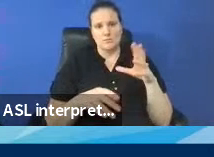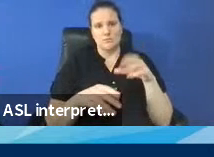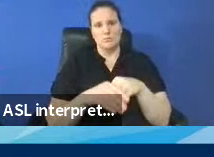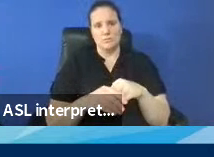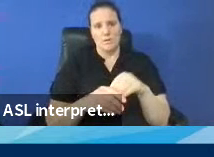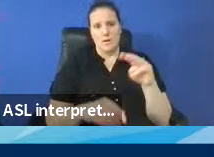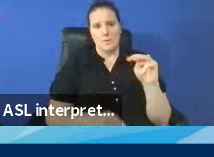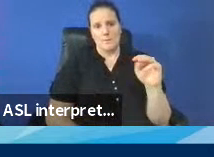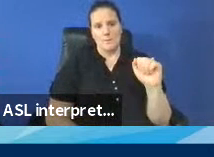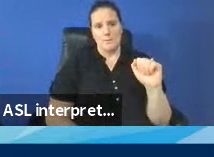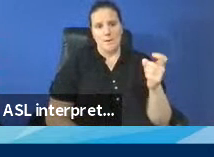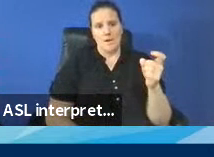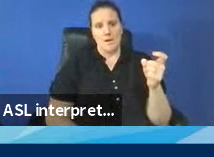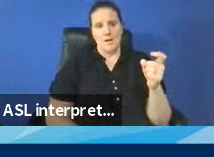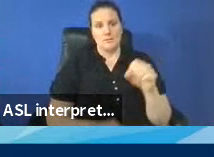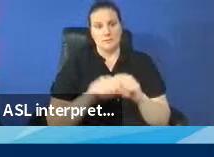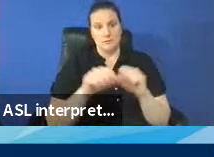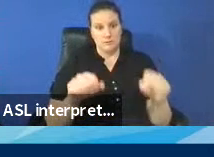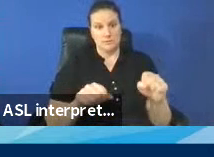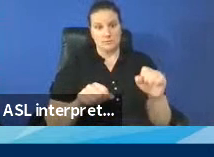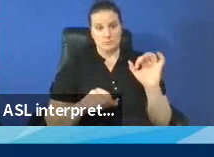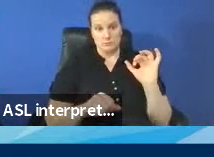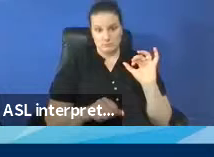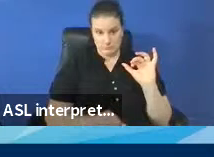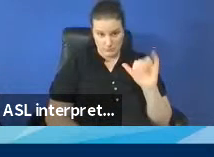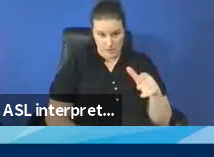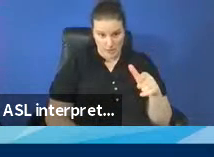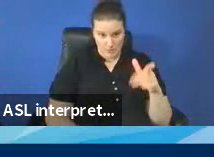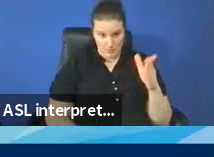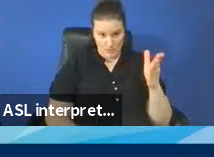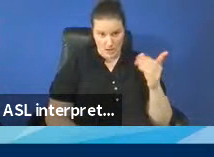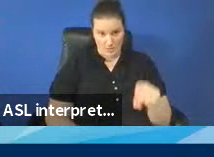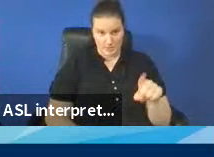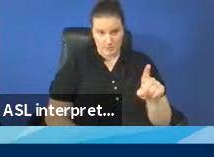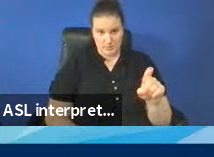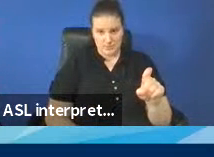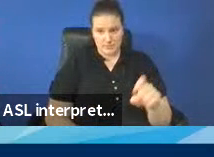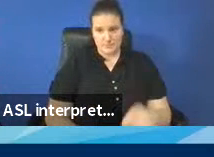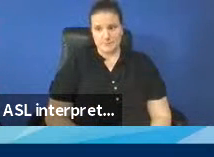the MAX system. Is that not what's going to happen?